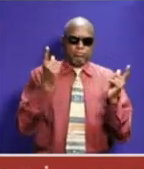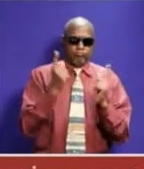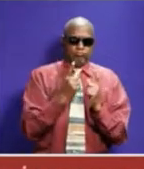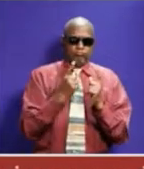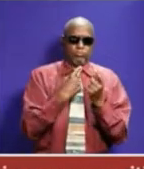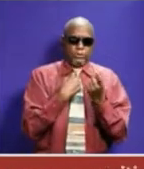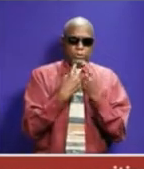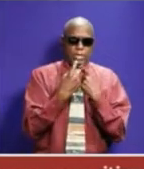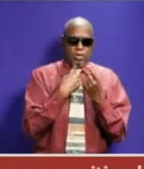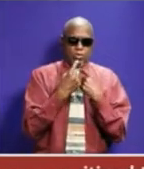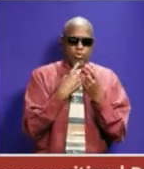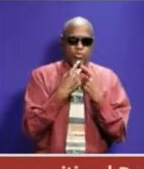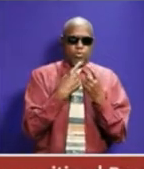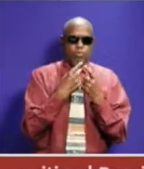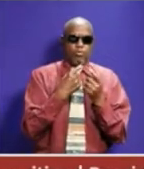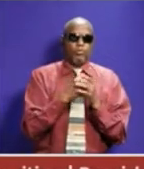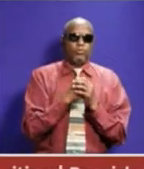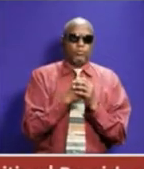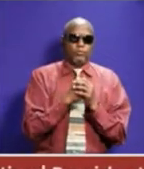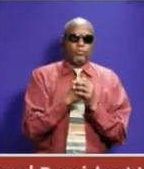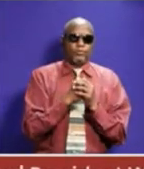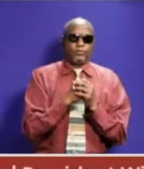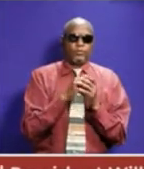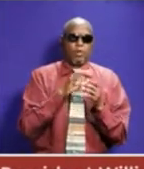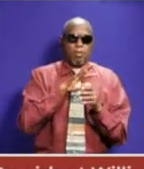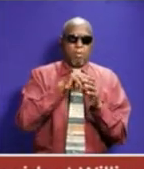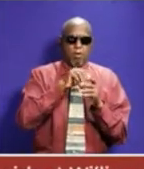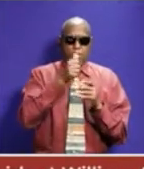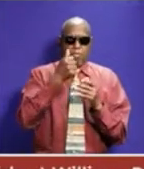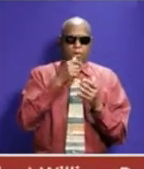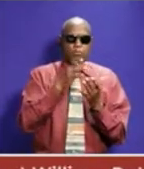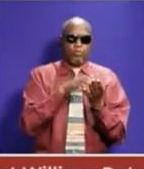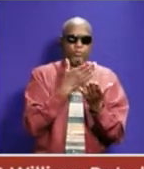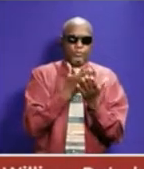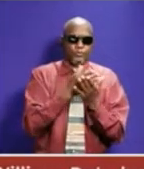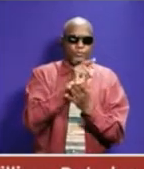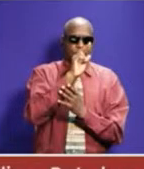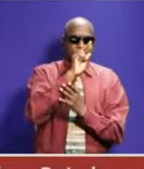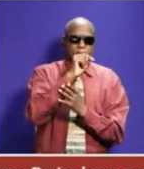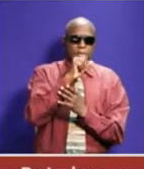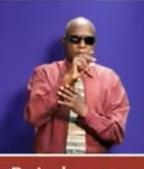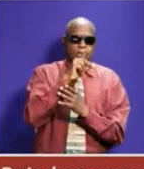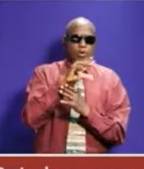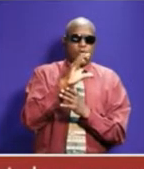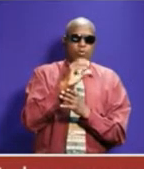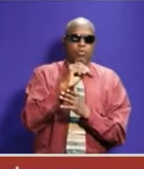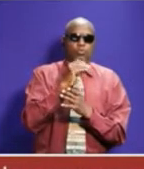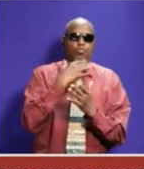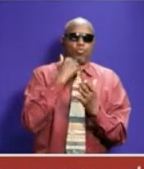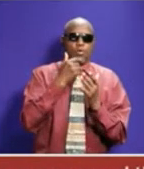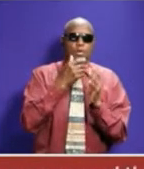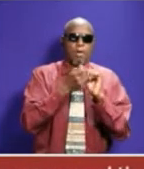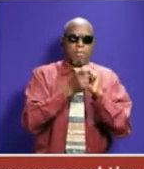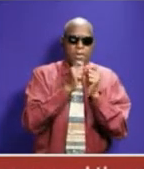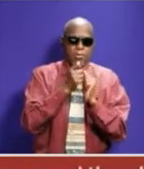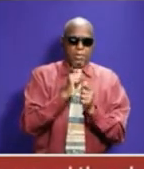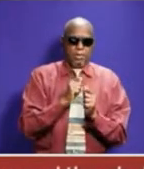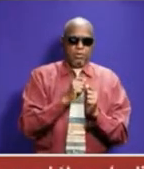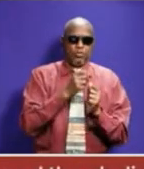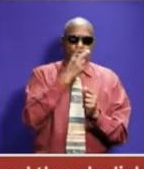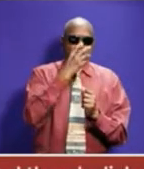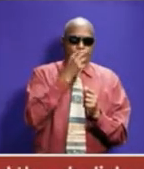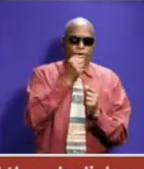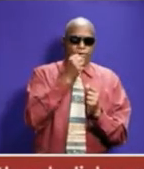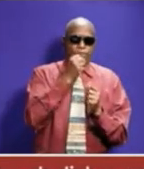months of street demonstrations. Among other proposals, the NADCO report seeks to amend 25 articles and add 6